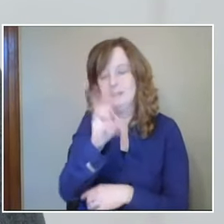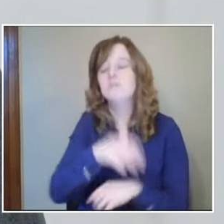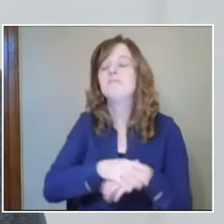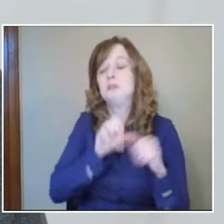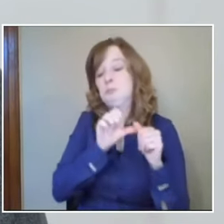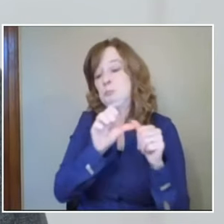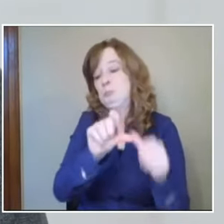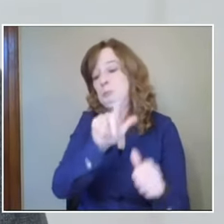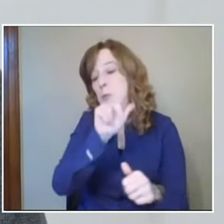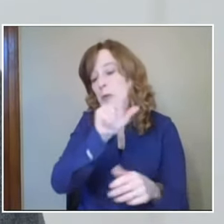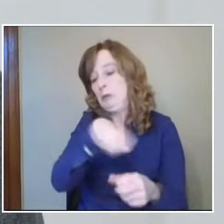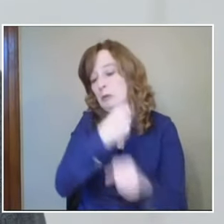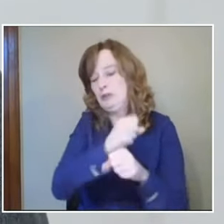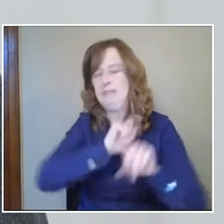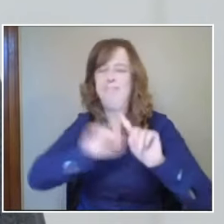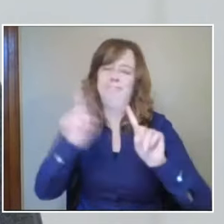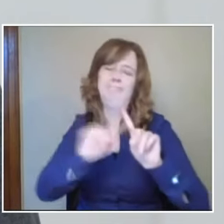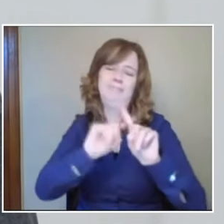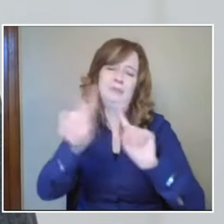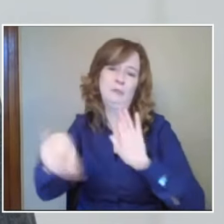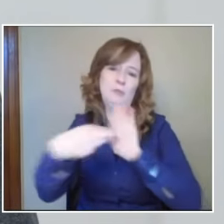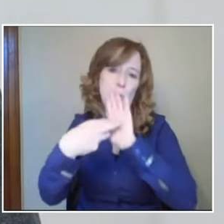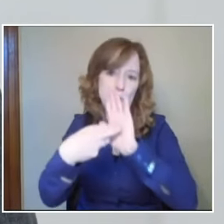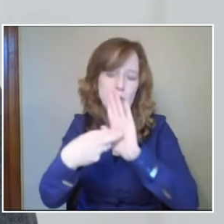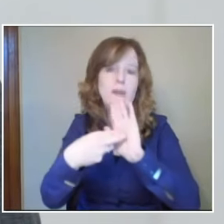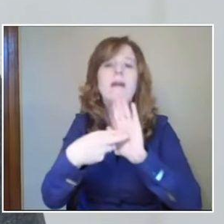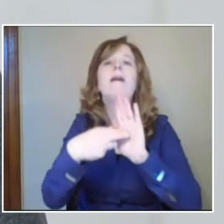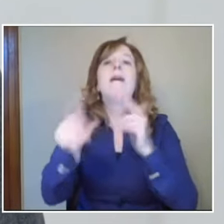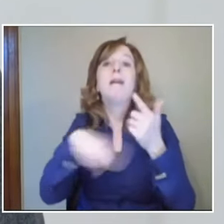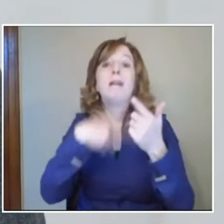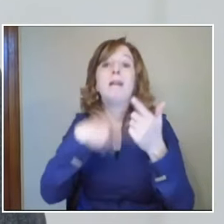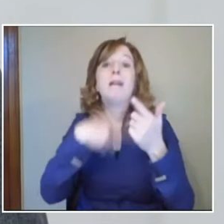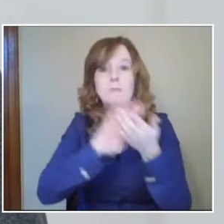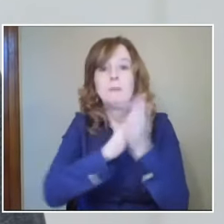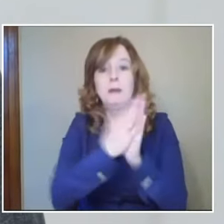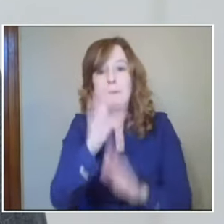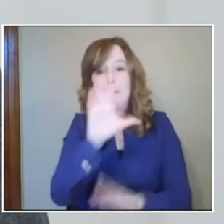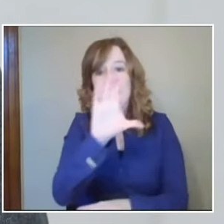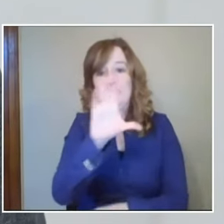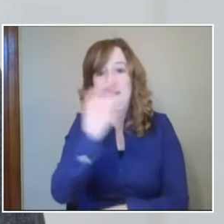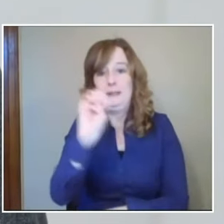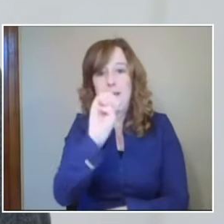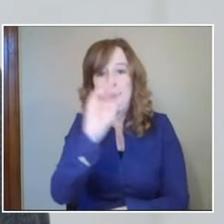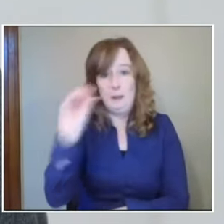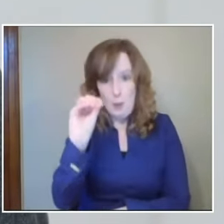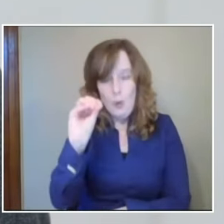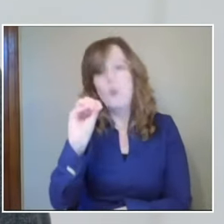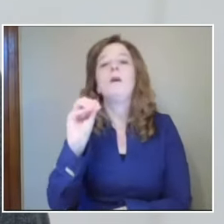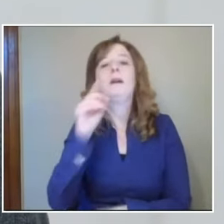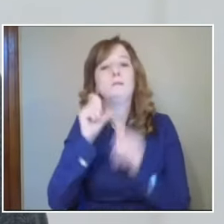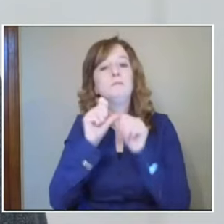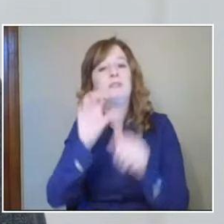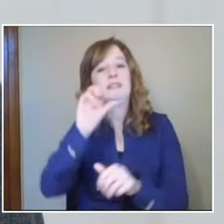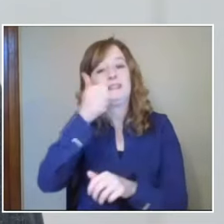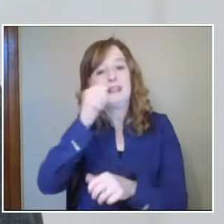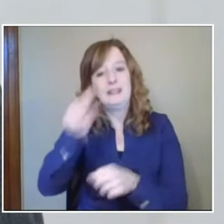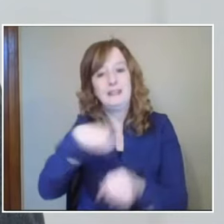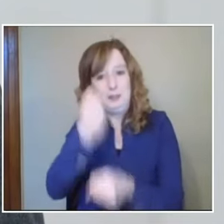in various leadership positions. Prior to being elected CEO, he served for 10 years as President and Chief Operating Officer of Nationwide